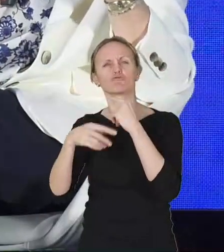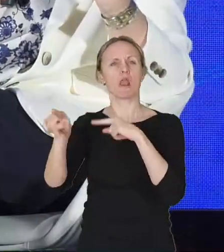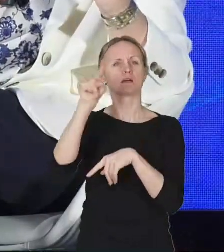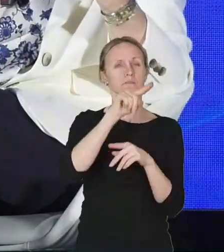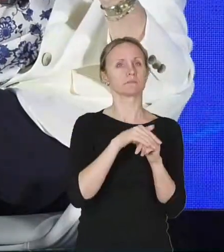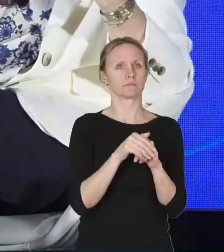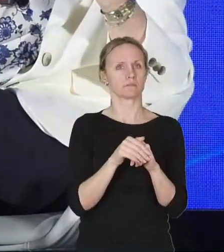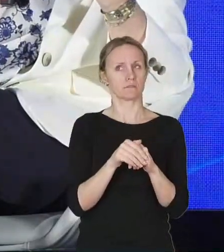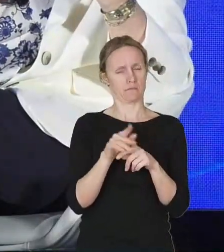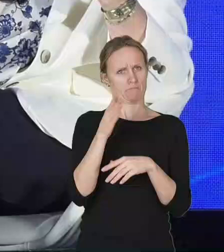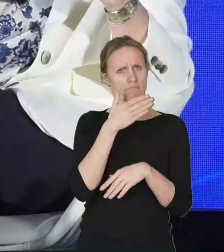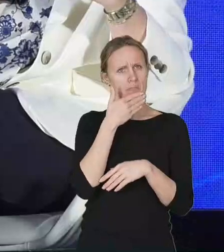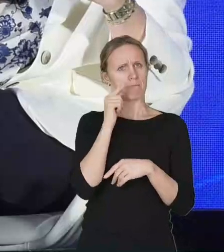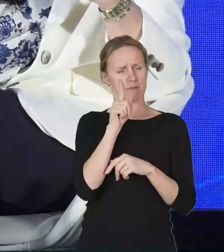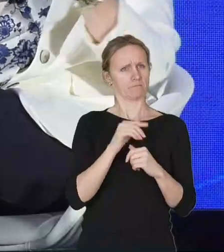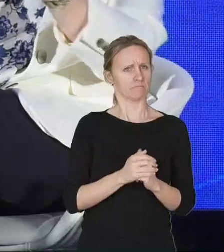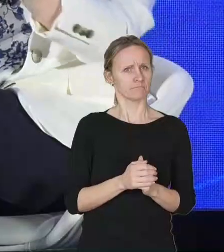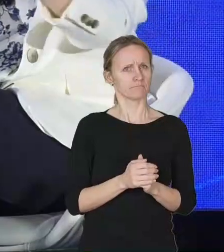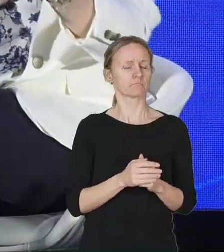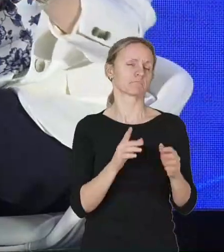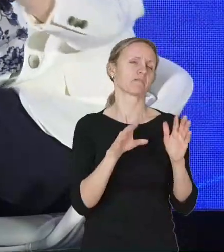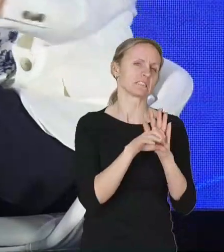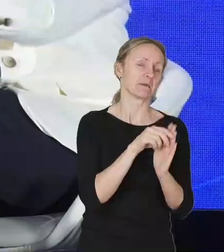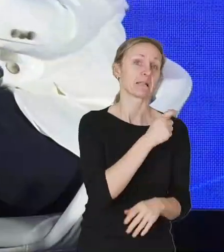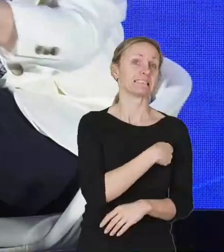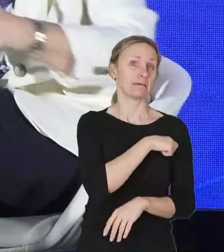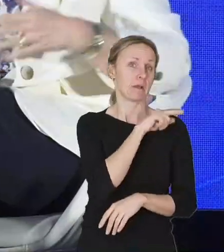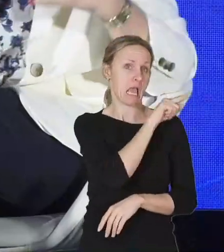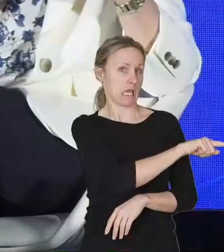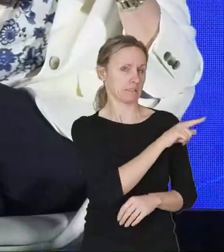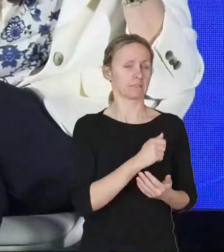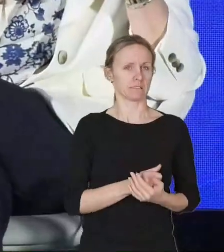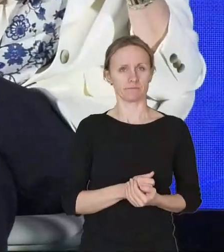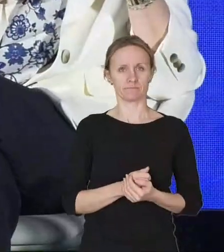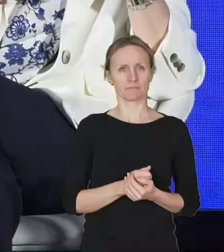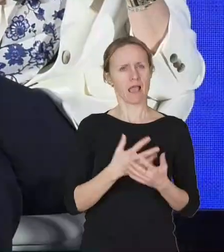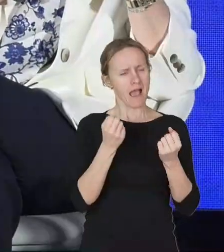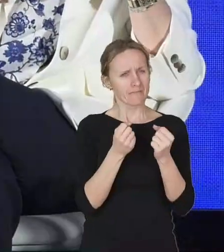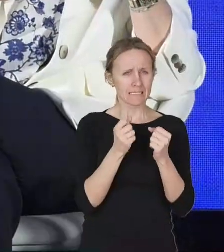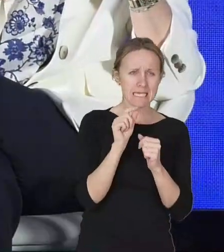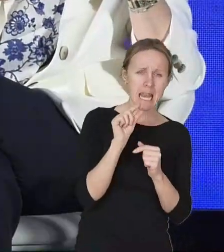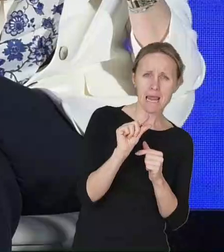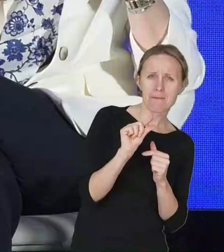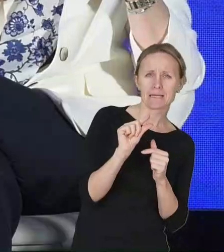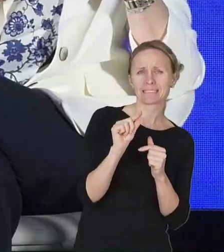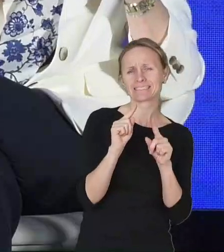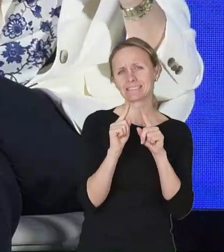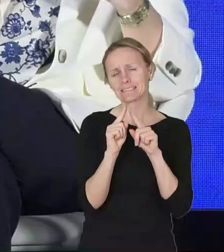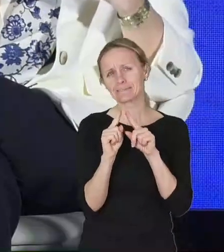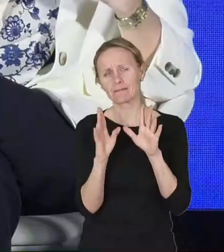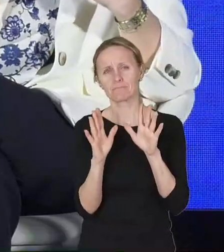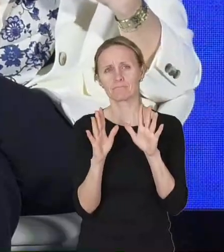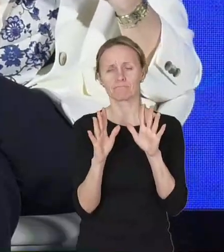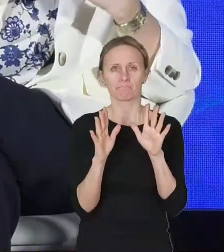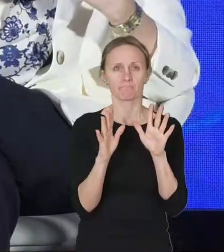very powerful effect of the different regions, the autonomous communities, which made